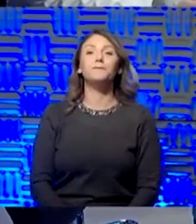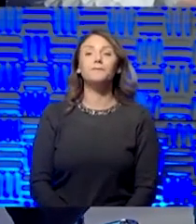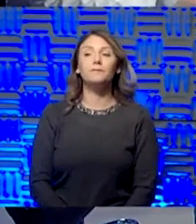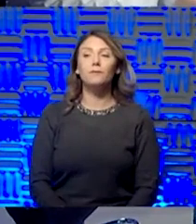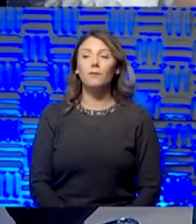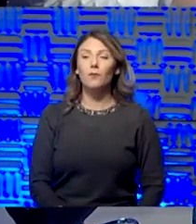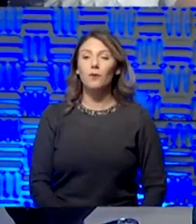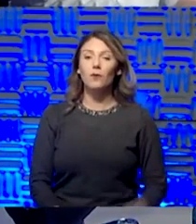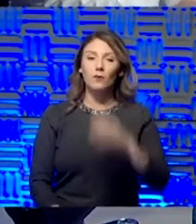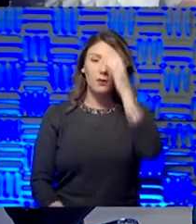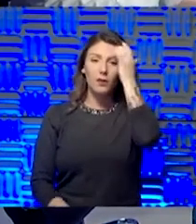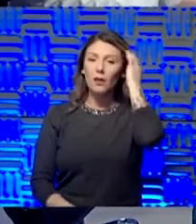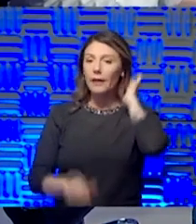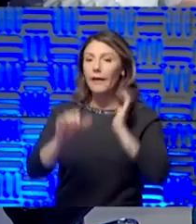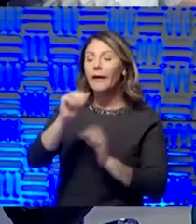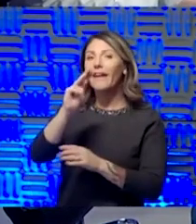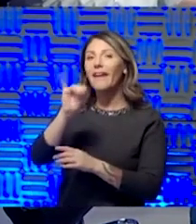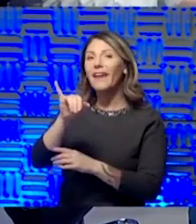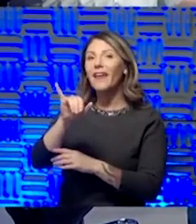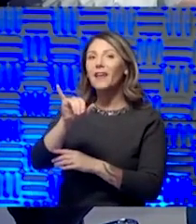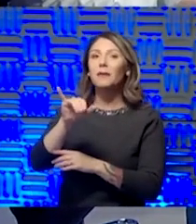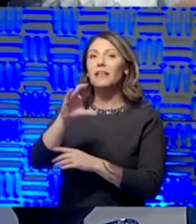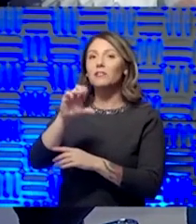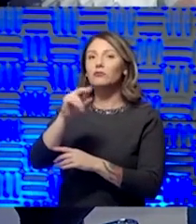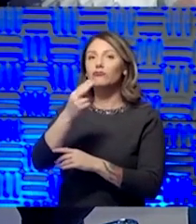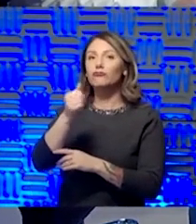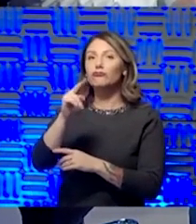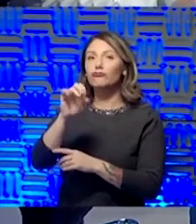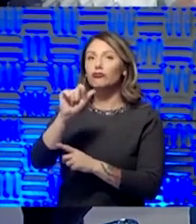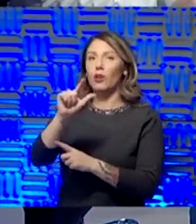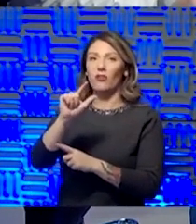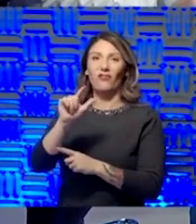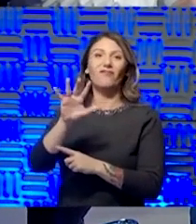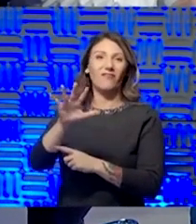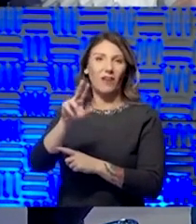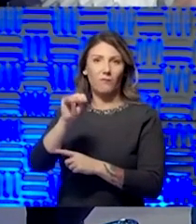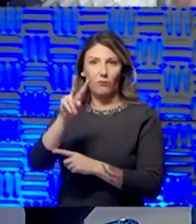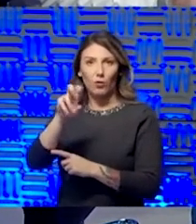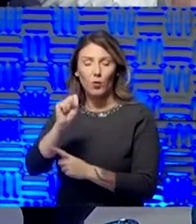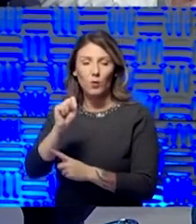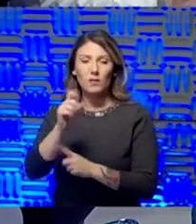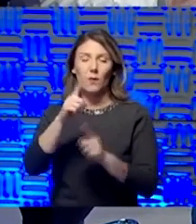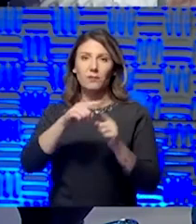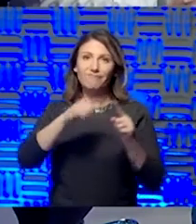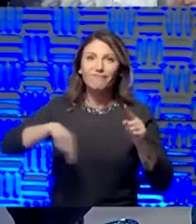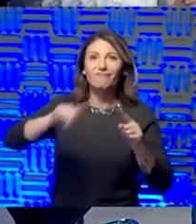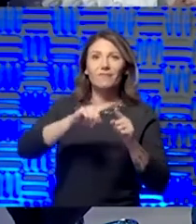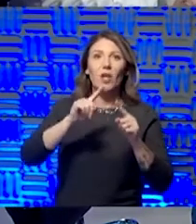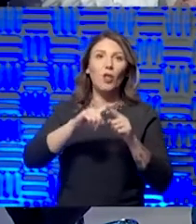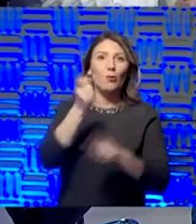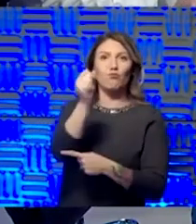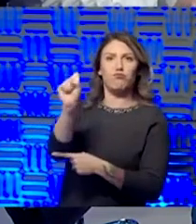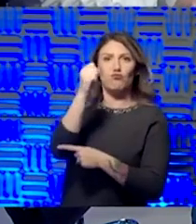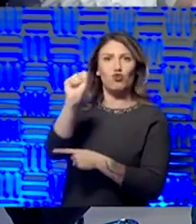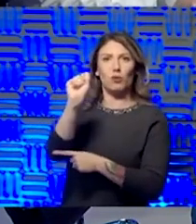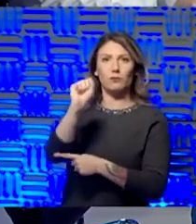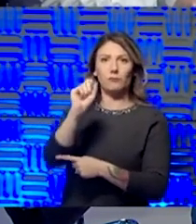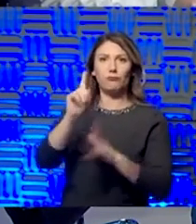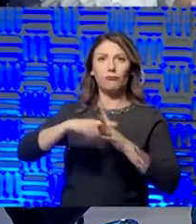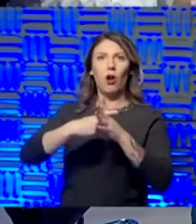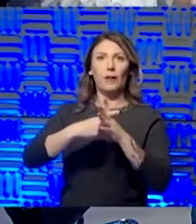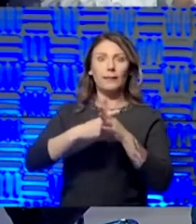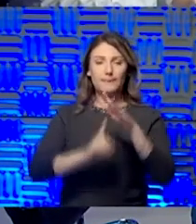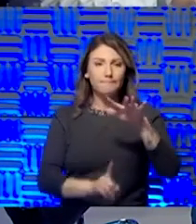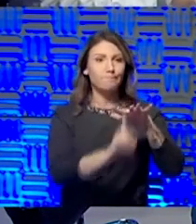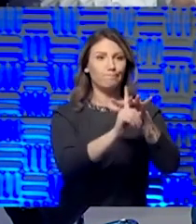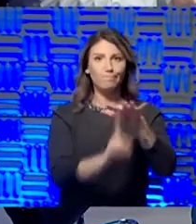I just wanted to kind of, this is Amy with Channel 5, kind of circle back around on, there are all these protests that are starting to pop up across the country